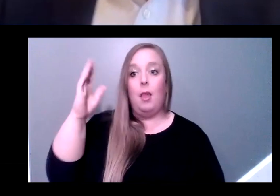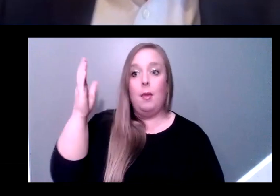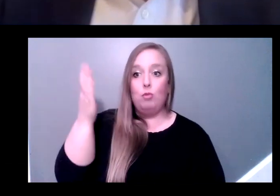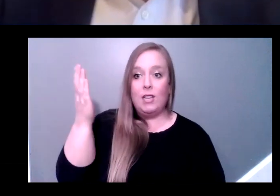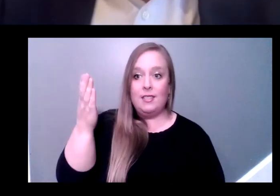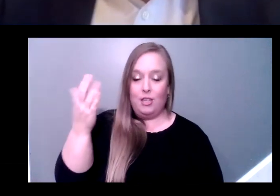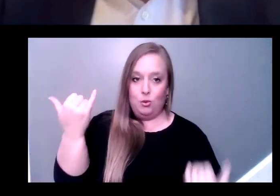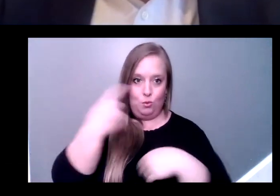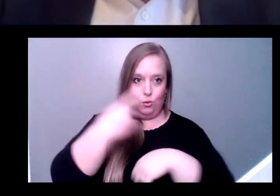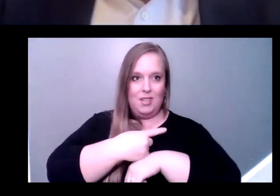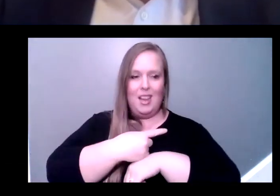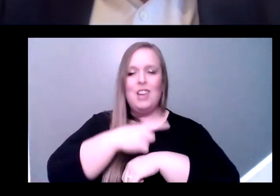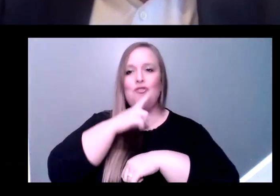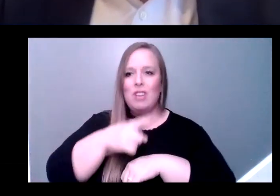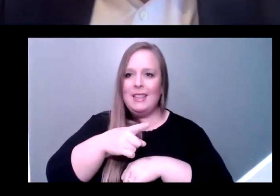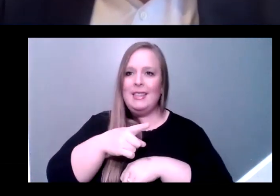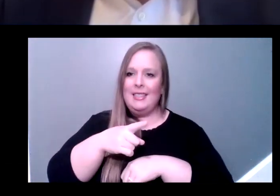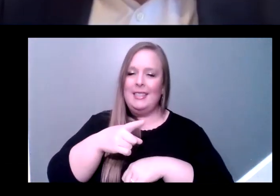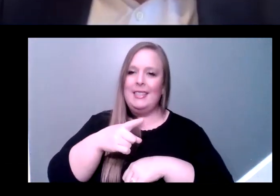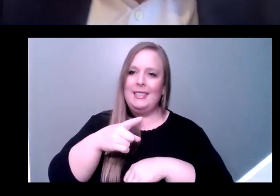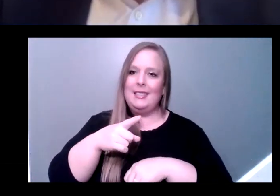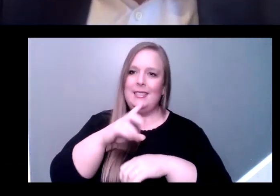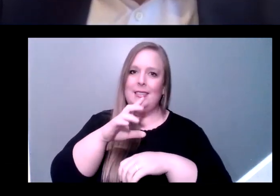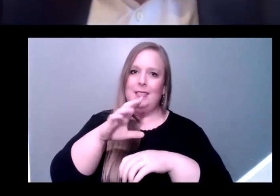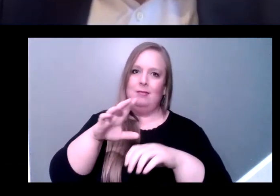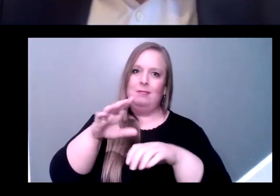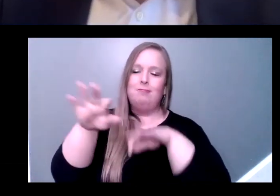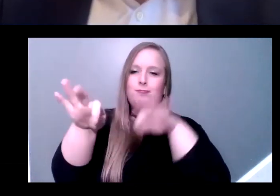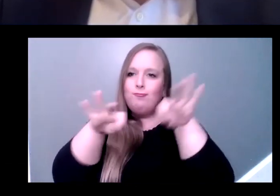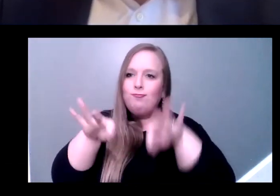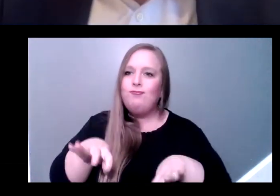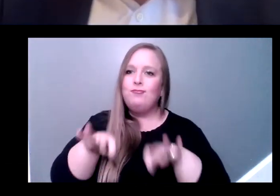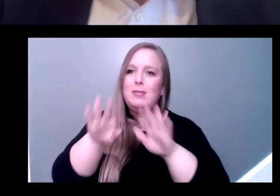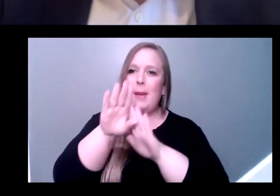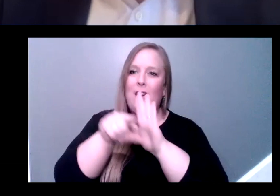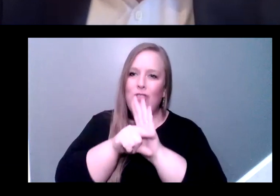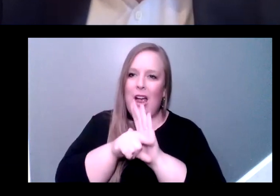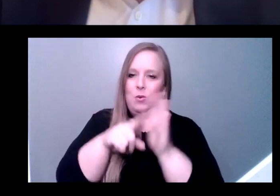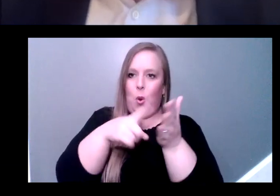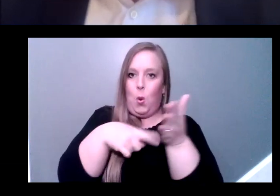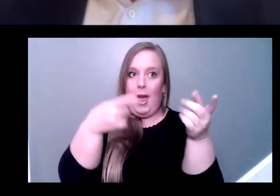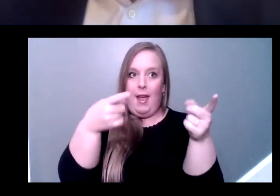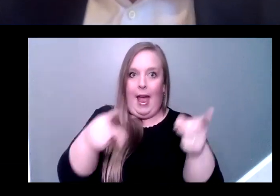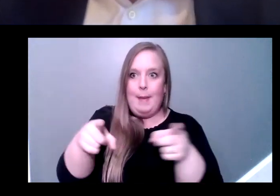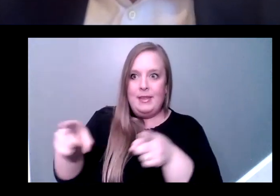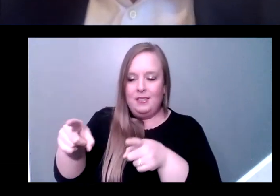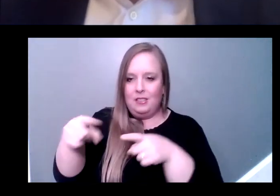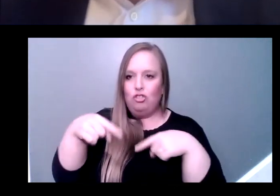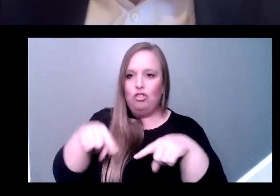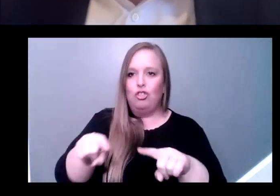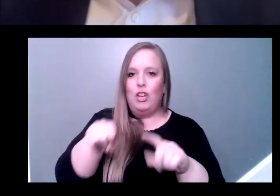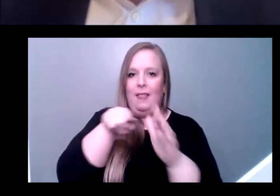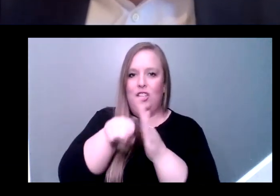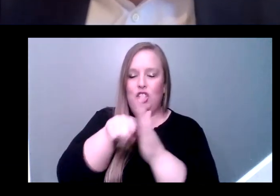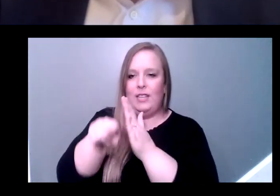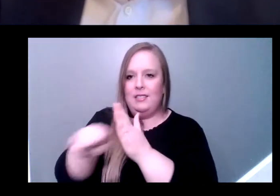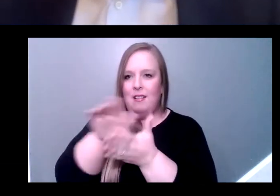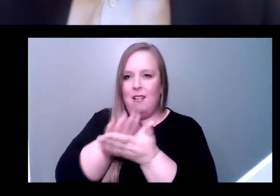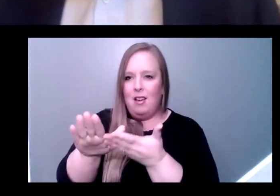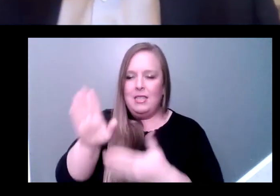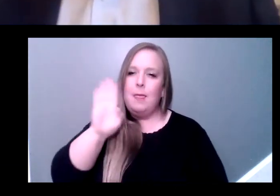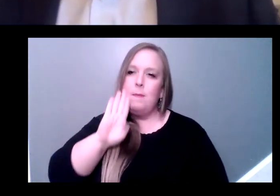give really is to serve as backdrop for what happened during the genocide in Bosnia in the